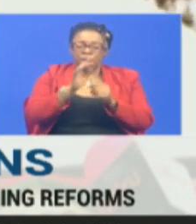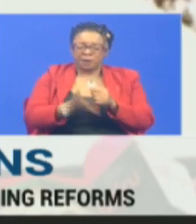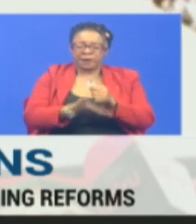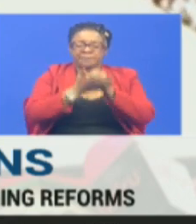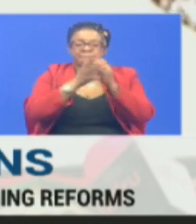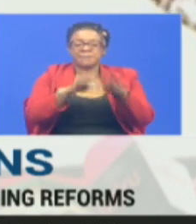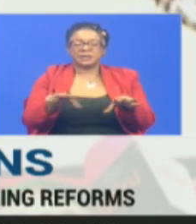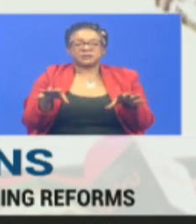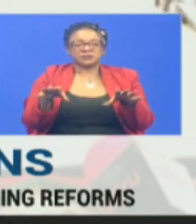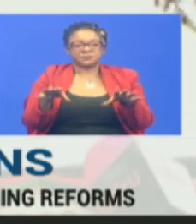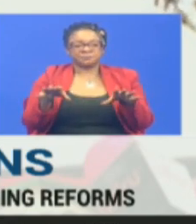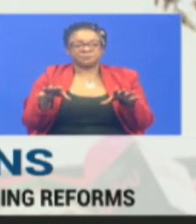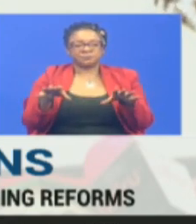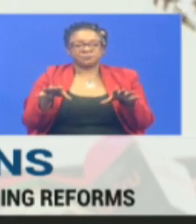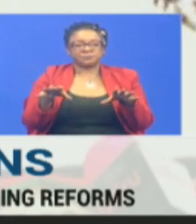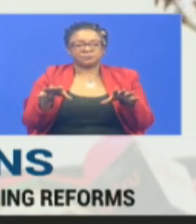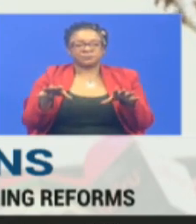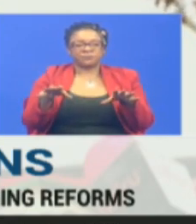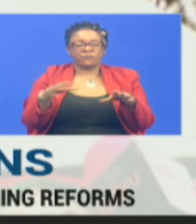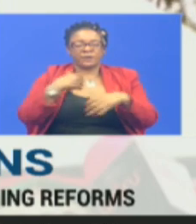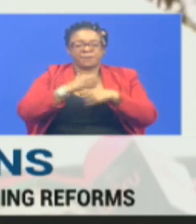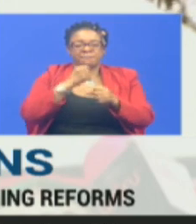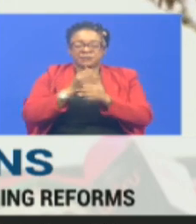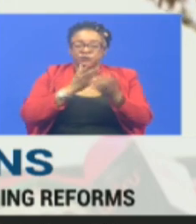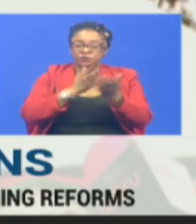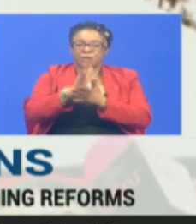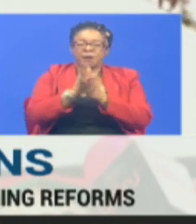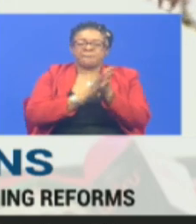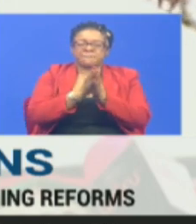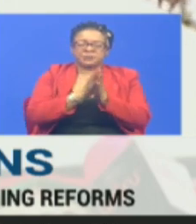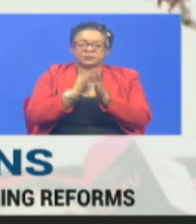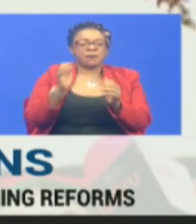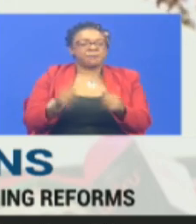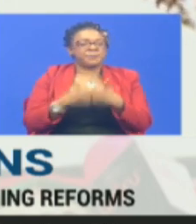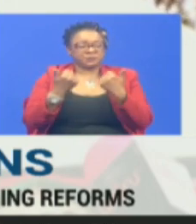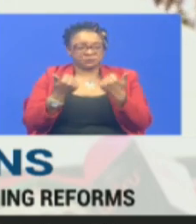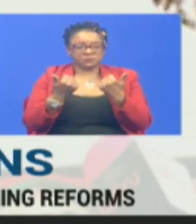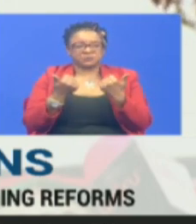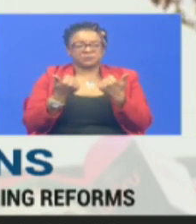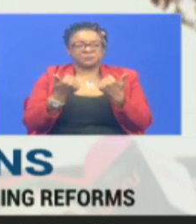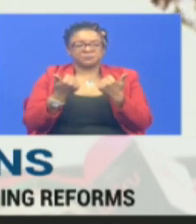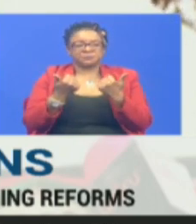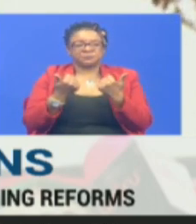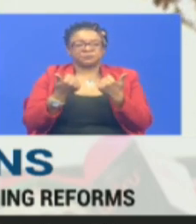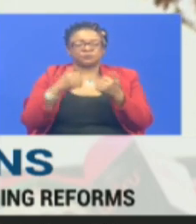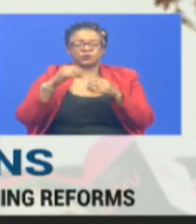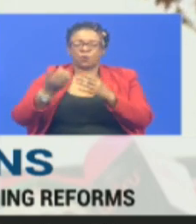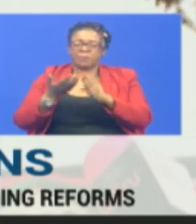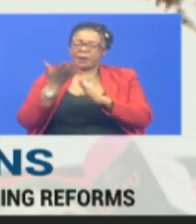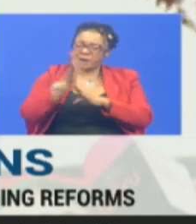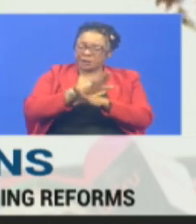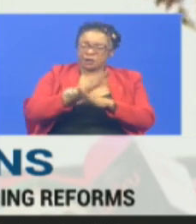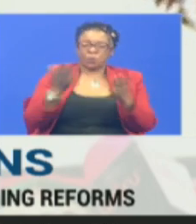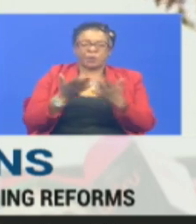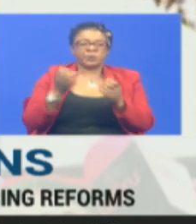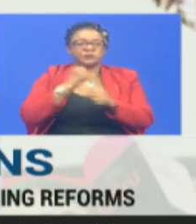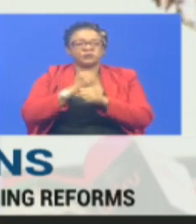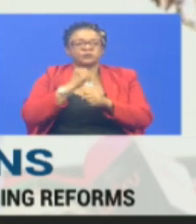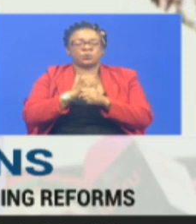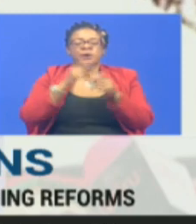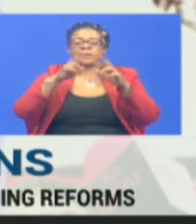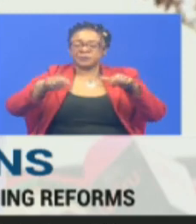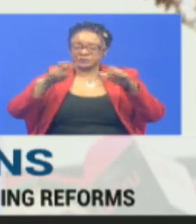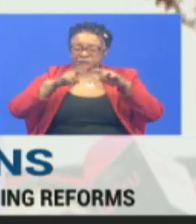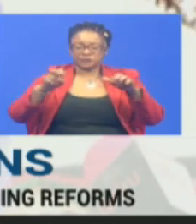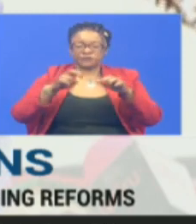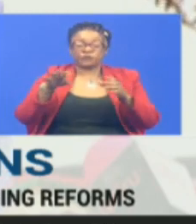marketing, mambo ya kuhakikisha value addition inafanyika. Turudi pale tulikuwa tunafanya hata mambo ya research ya chai